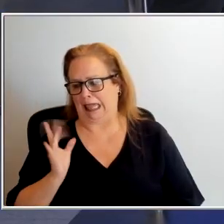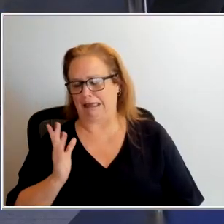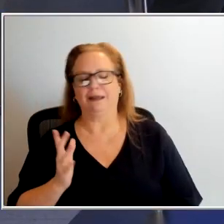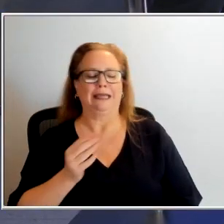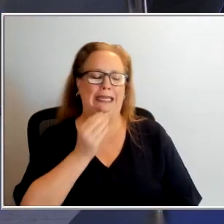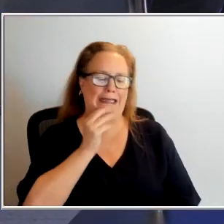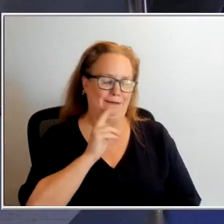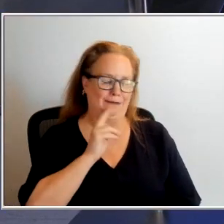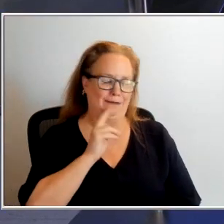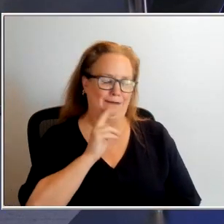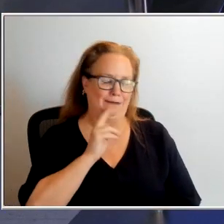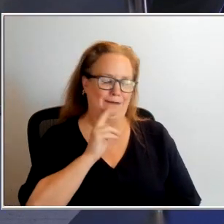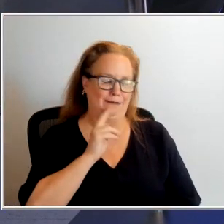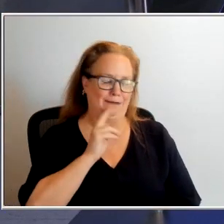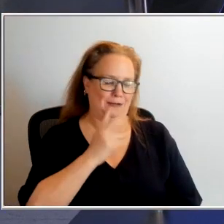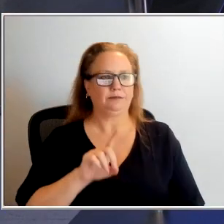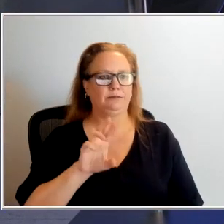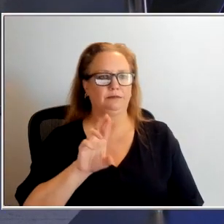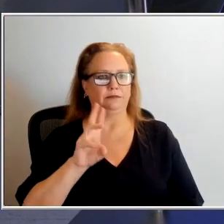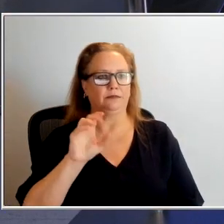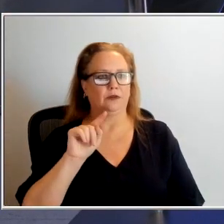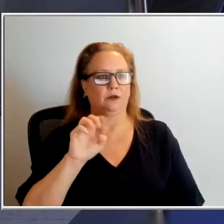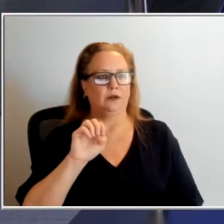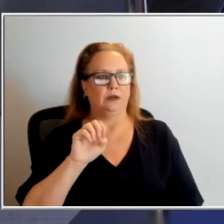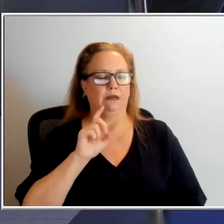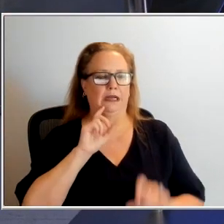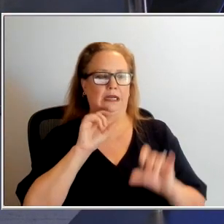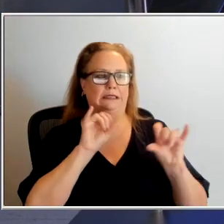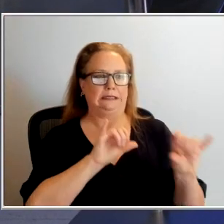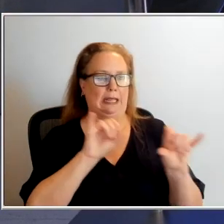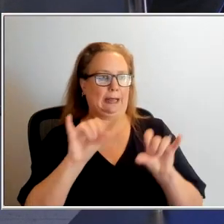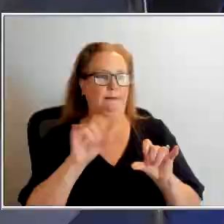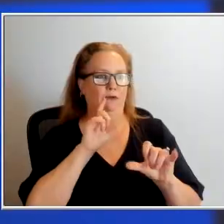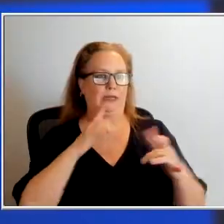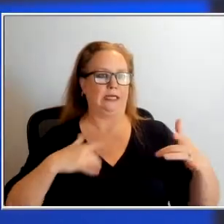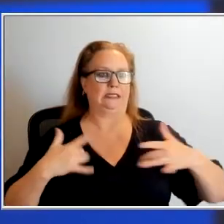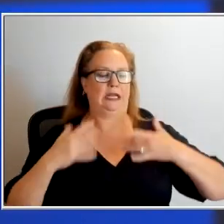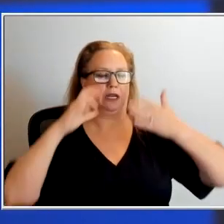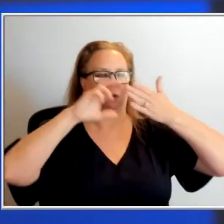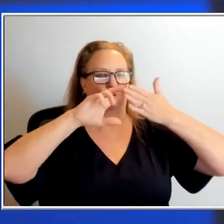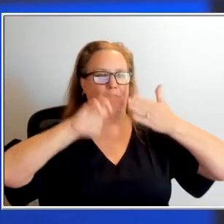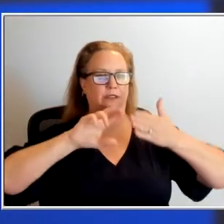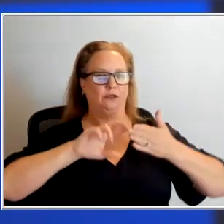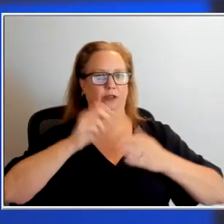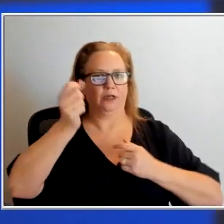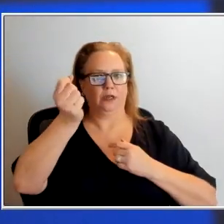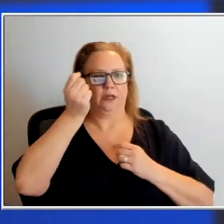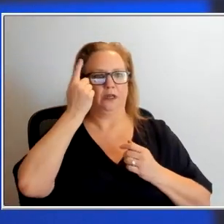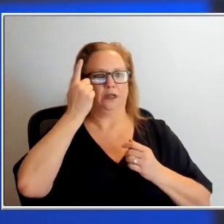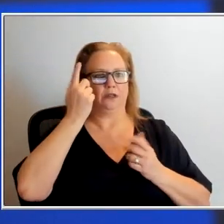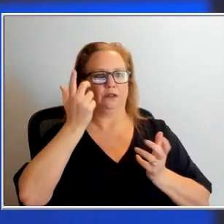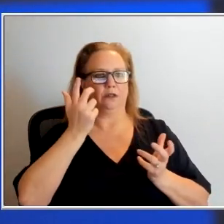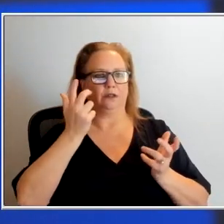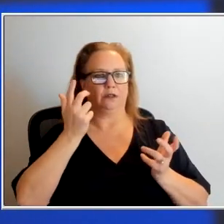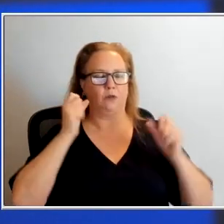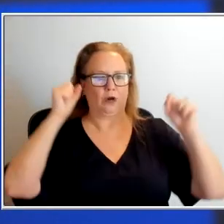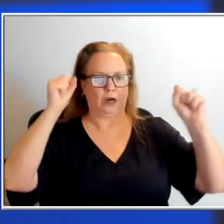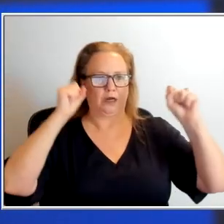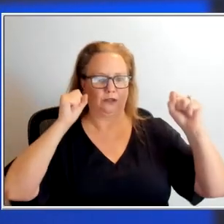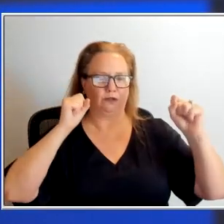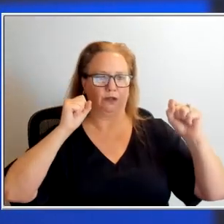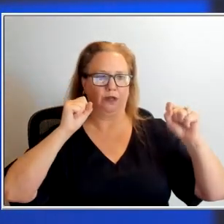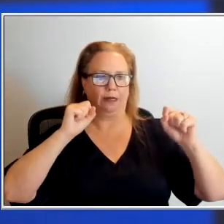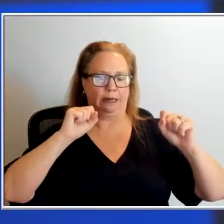make a difference. Dr. White. Well, I guess the same is that we've got really exciting research to understand where exercise means in terms